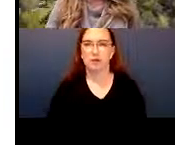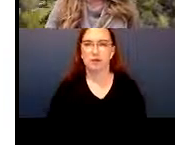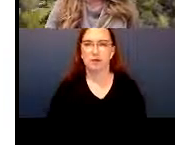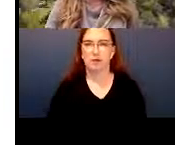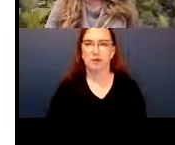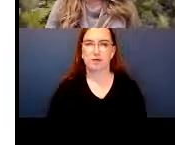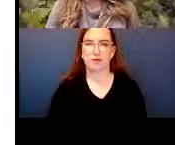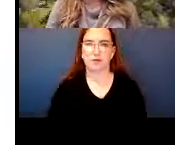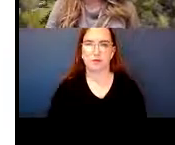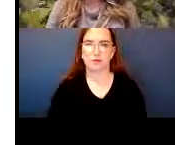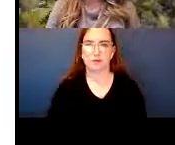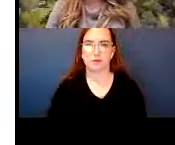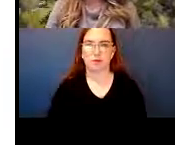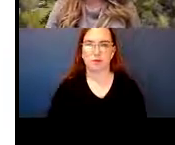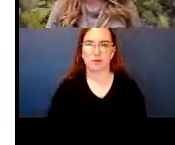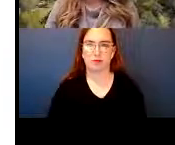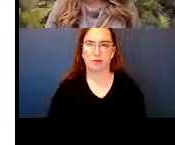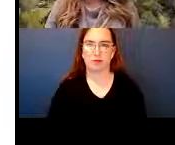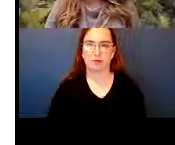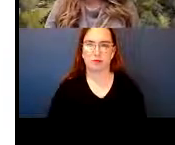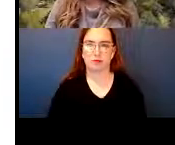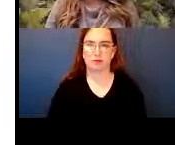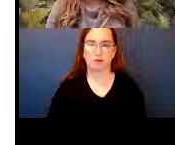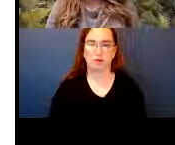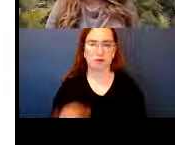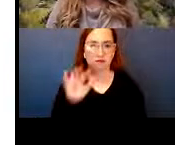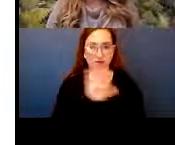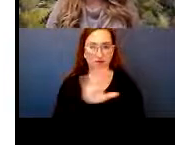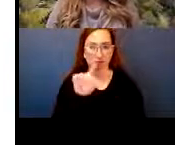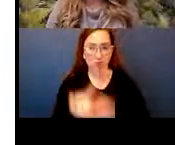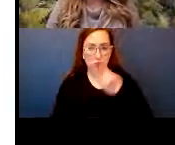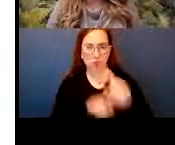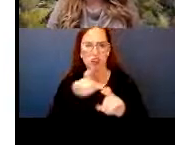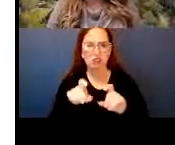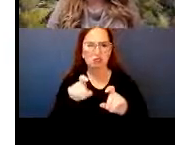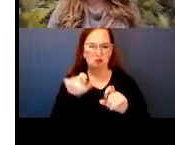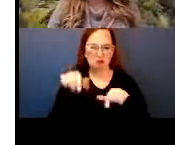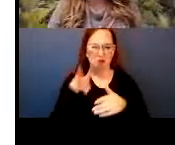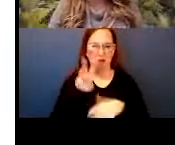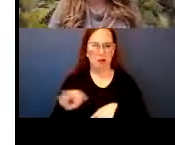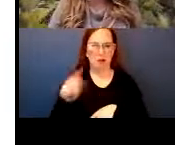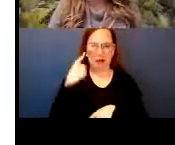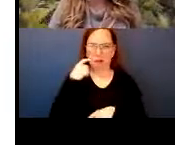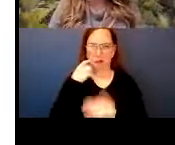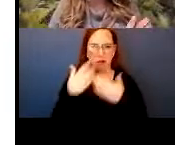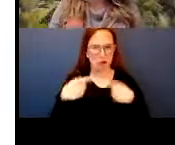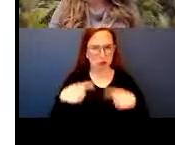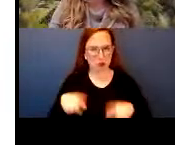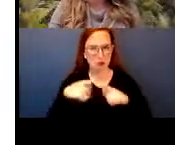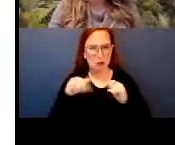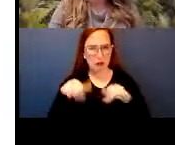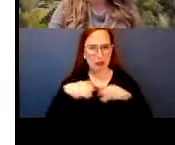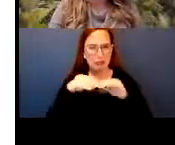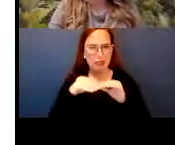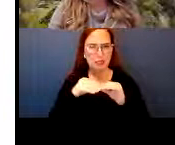And these same questions will be available on the website probably during this meeting in case you just want to hold off